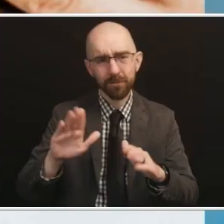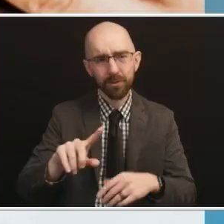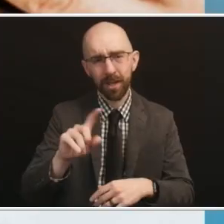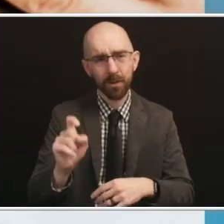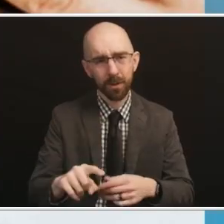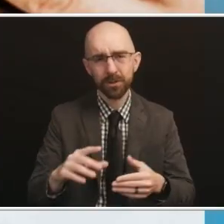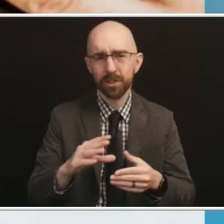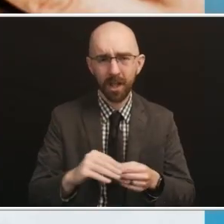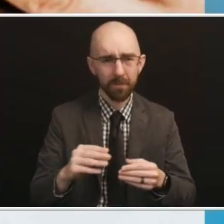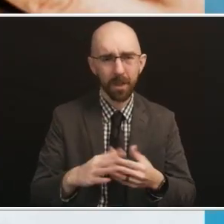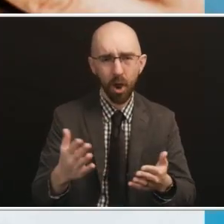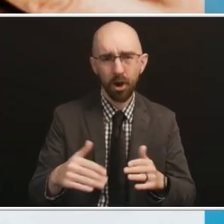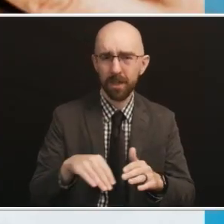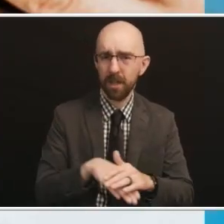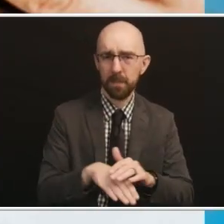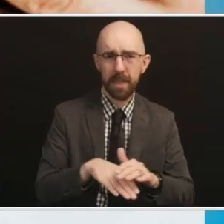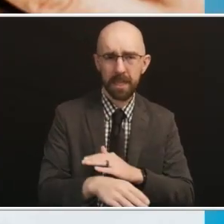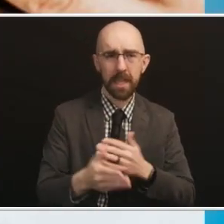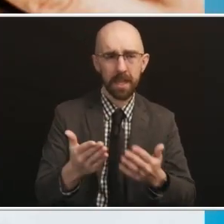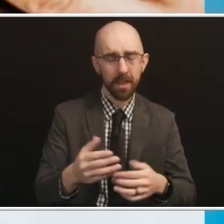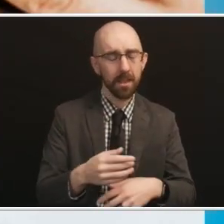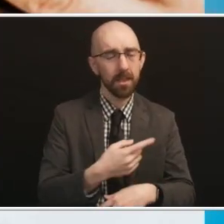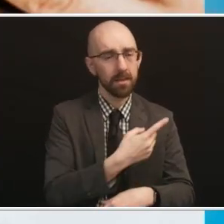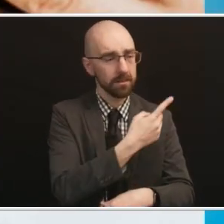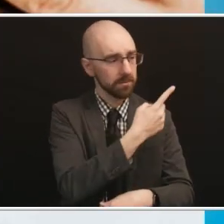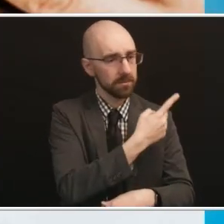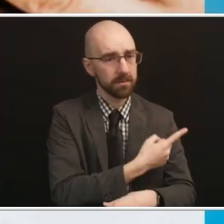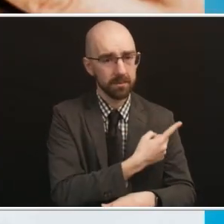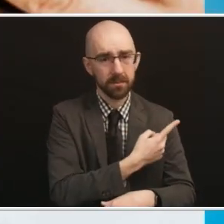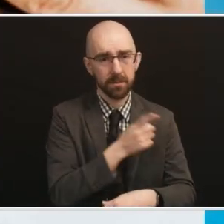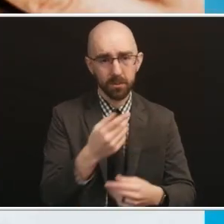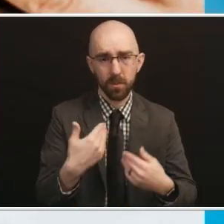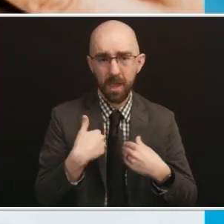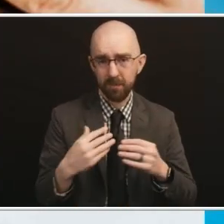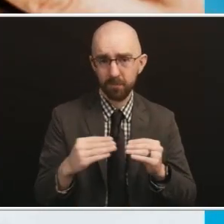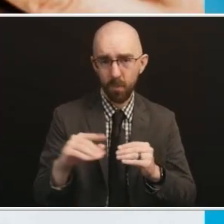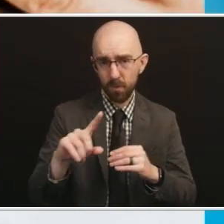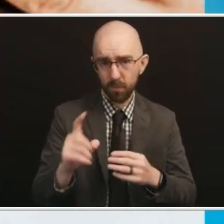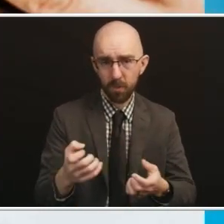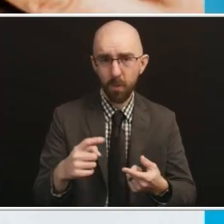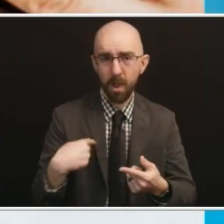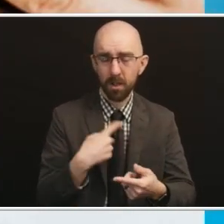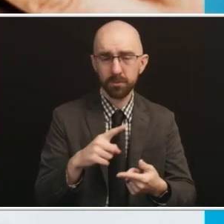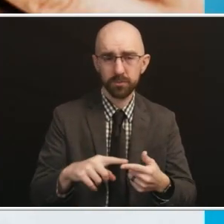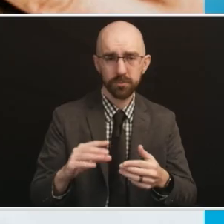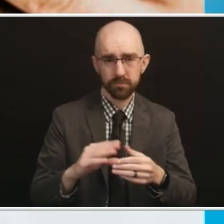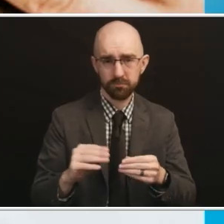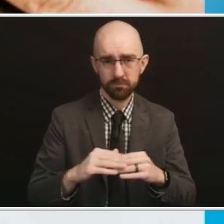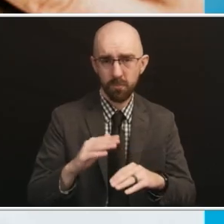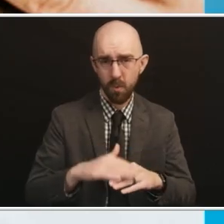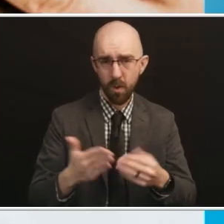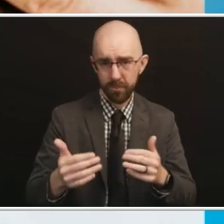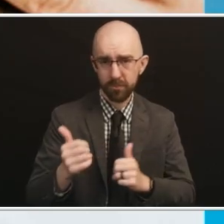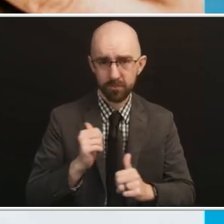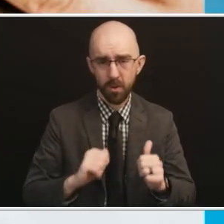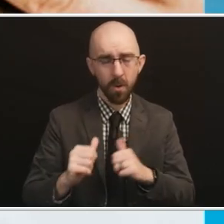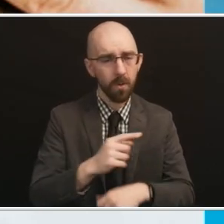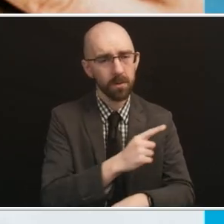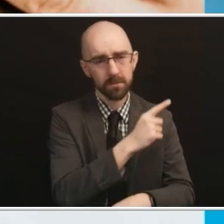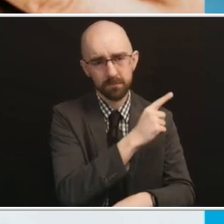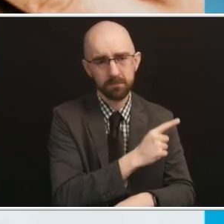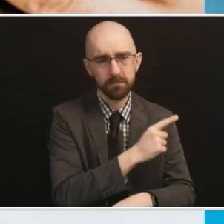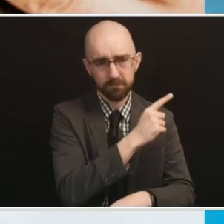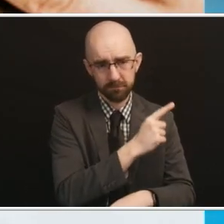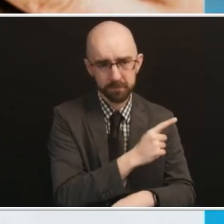already coming in from our viewers. So if you have anything that you would like us to ask or read aloud on the program, you can send it to us right now on